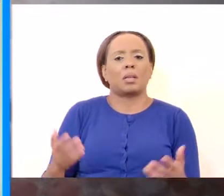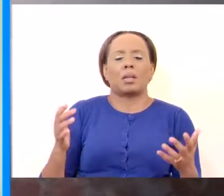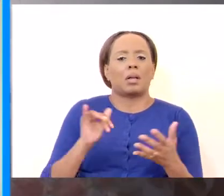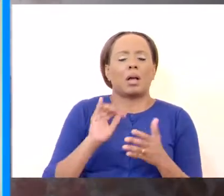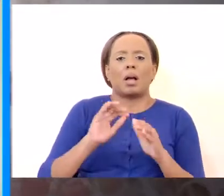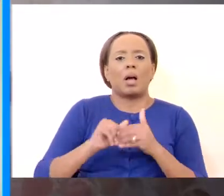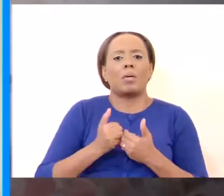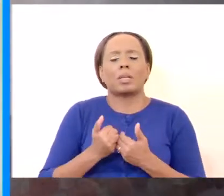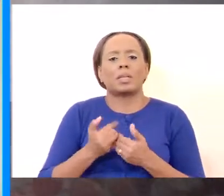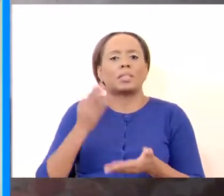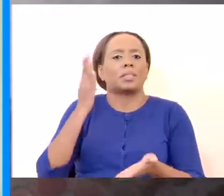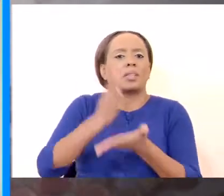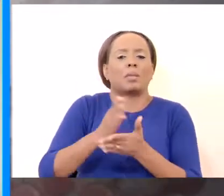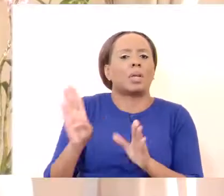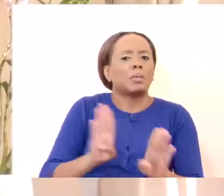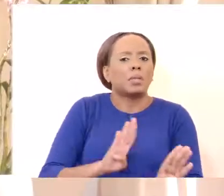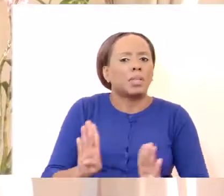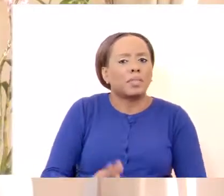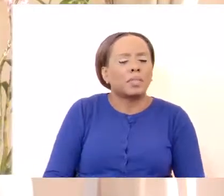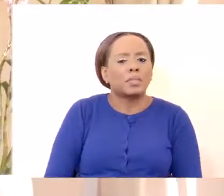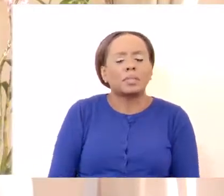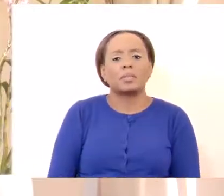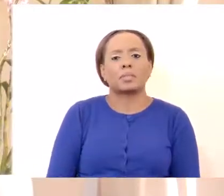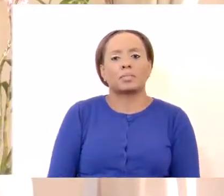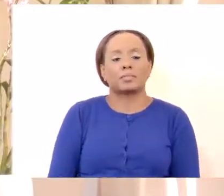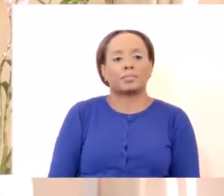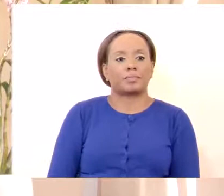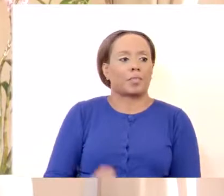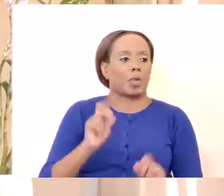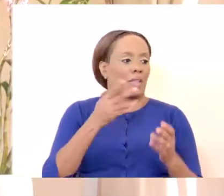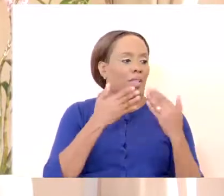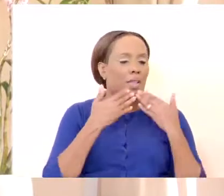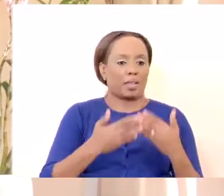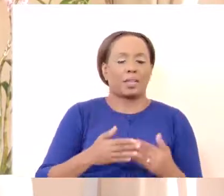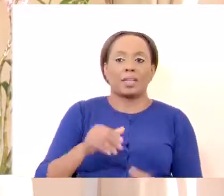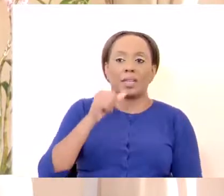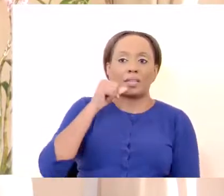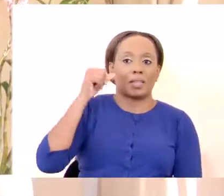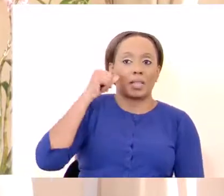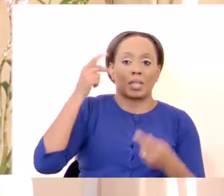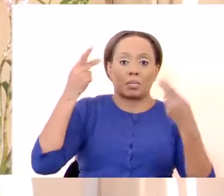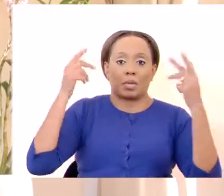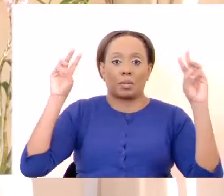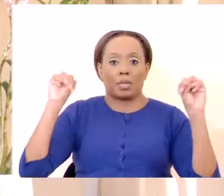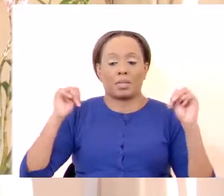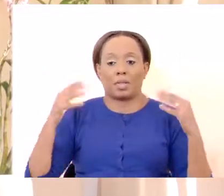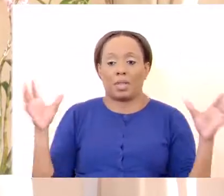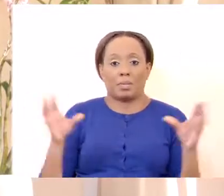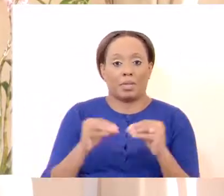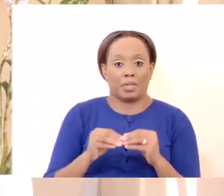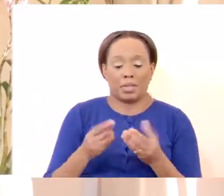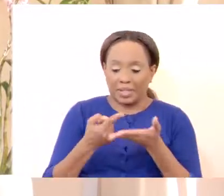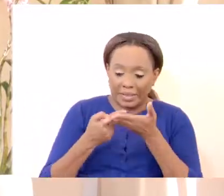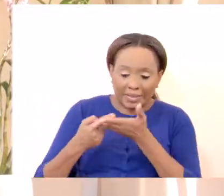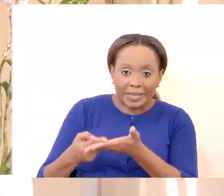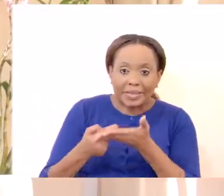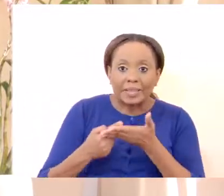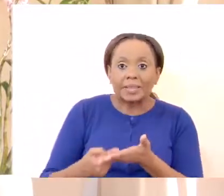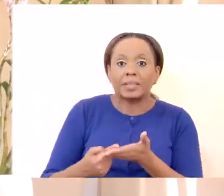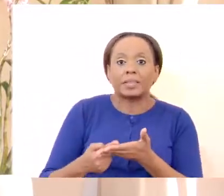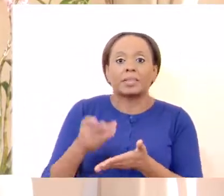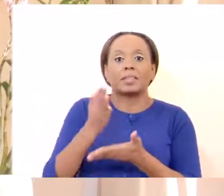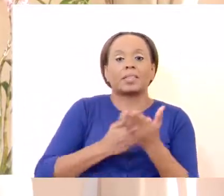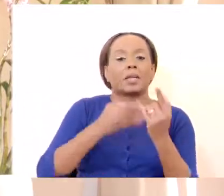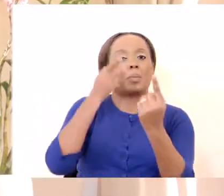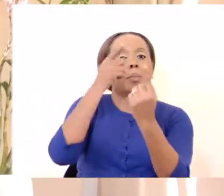behavior? Thanks for that. The Prime Minister chaired a meeting yesterday to discuss these same points that you